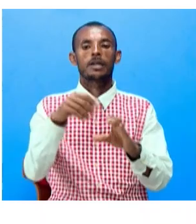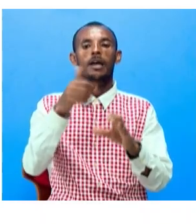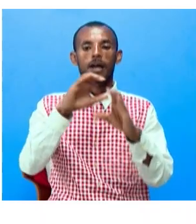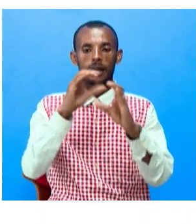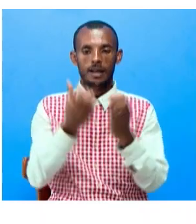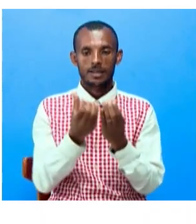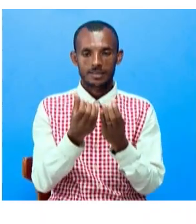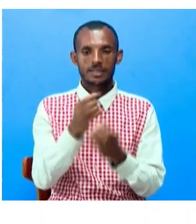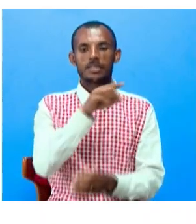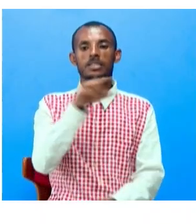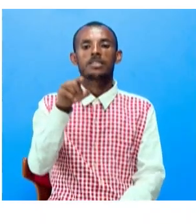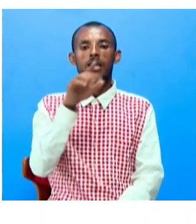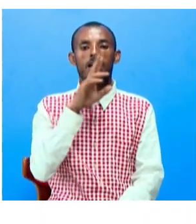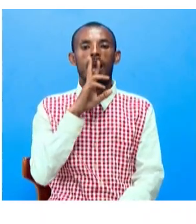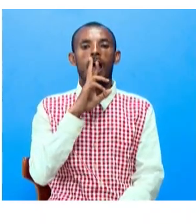there are